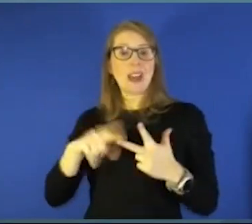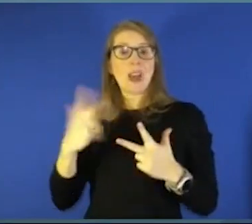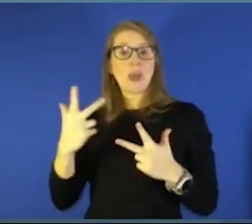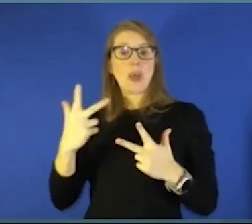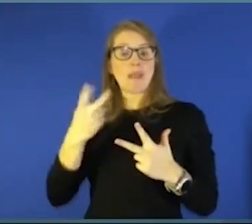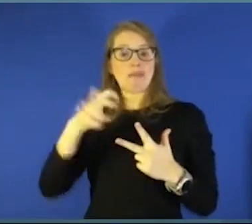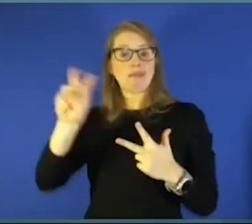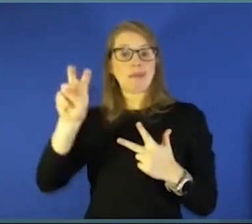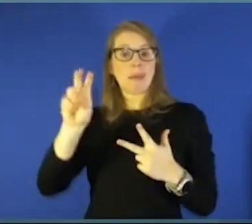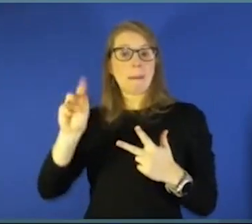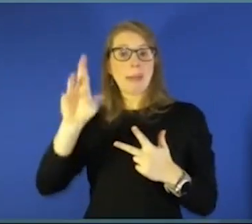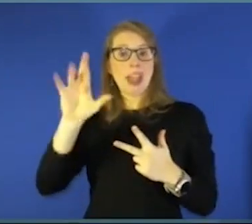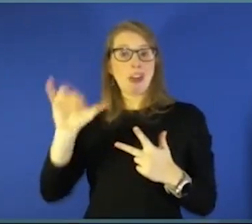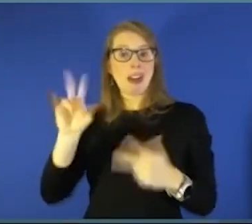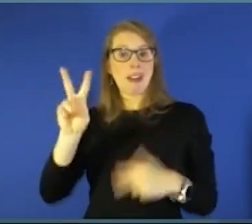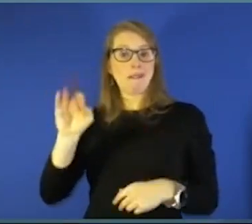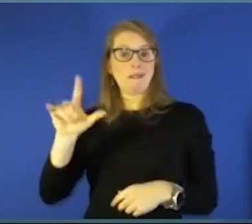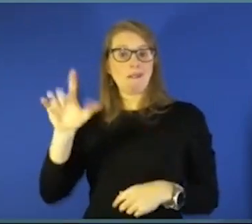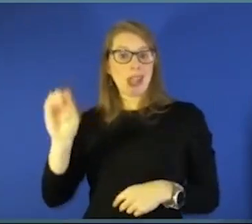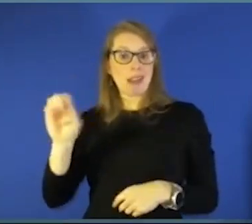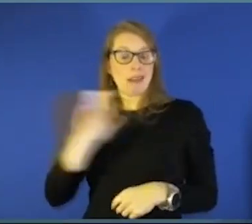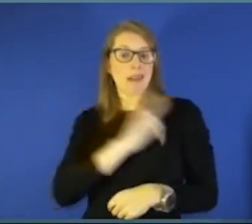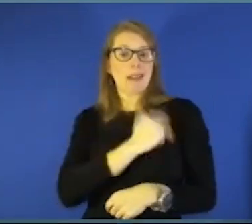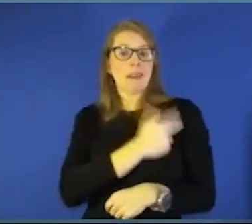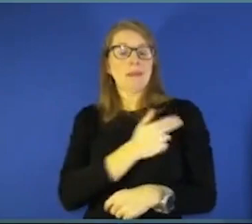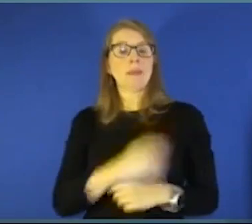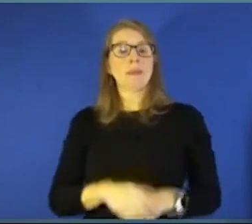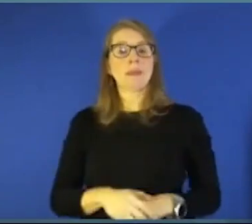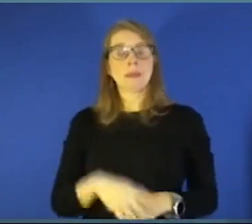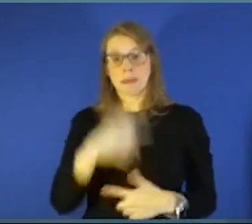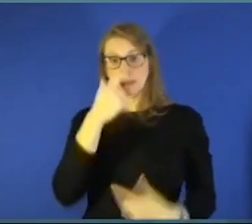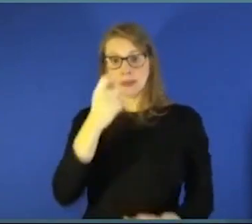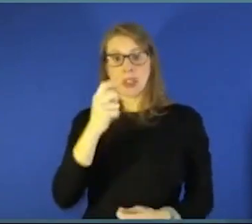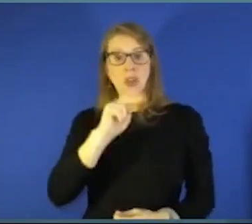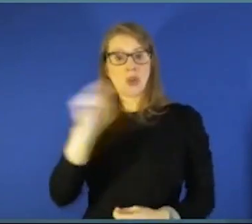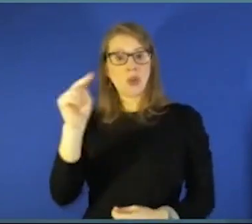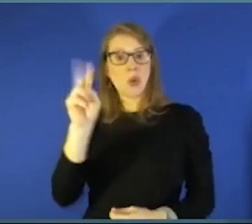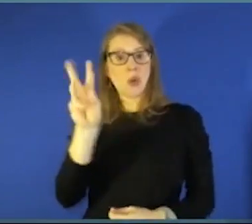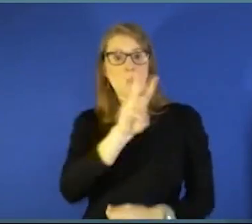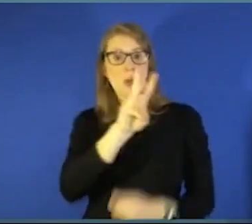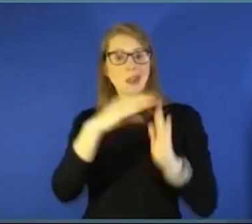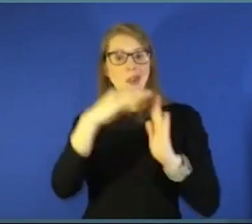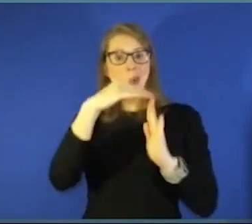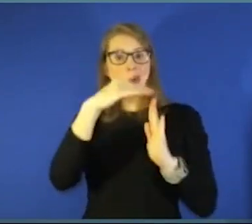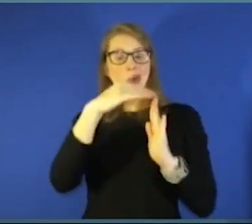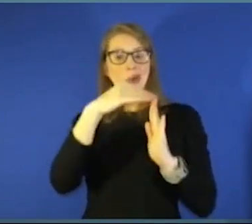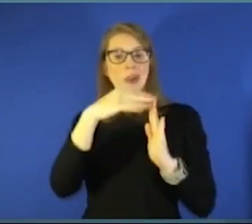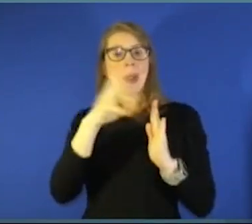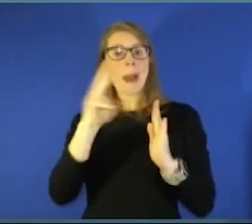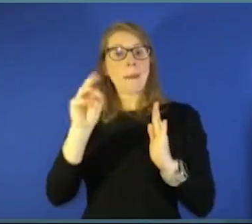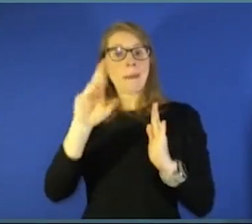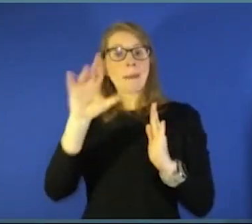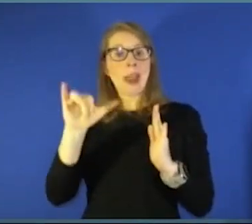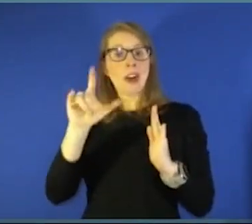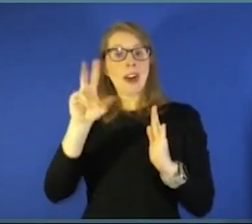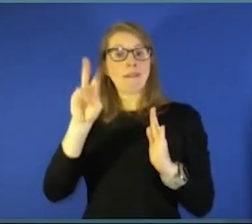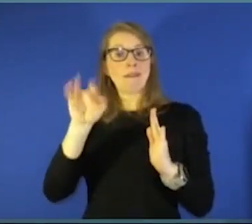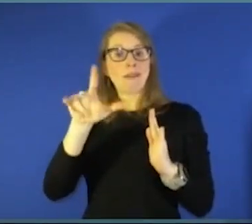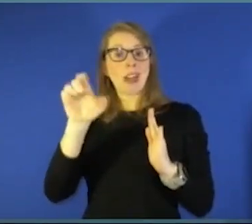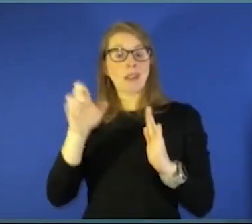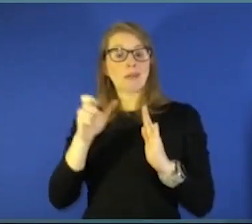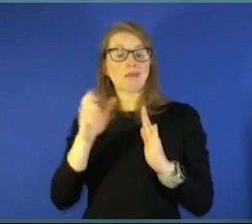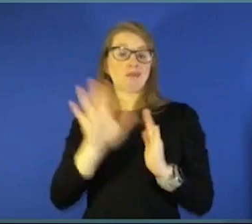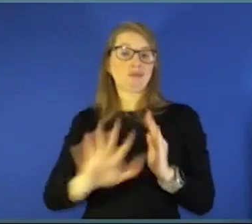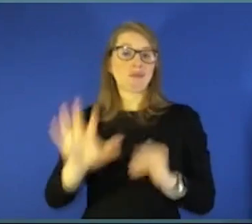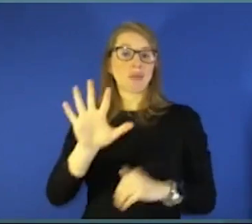hospital in Maryville. Of interest in that northwest corner, Maryville has actually been running somewhere between